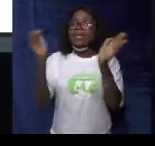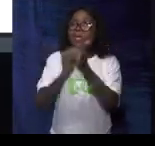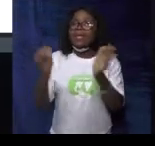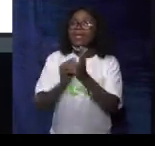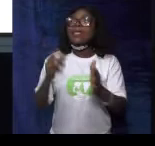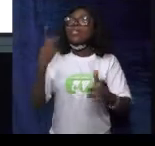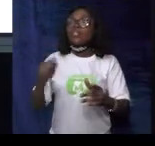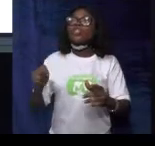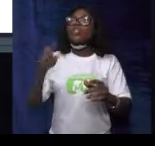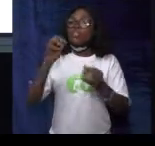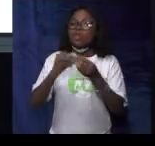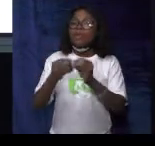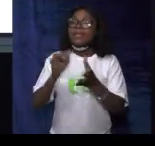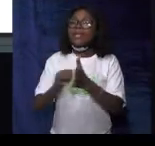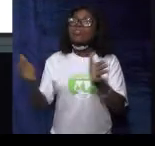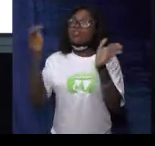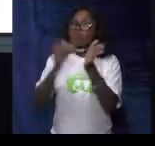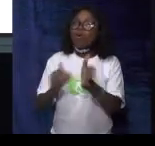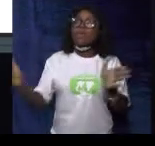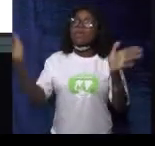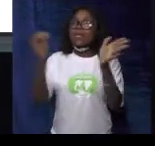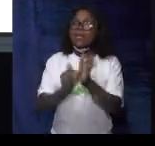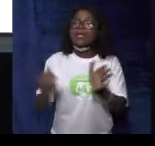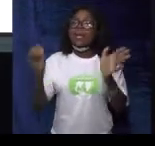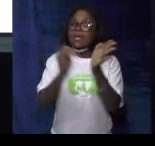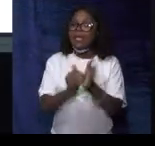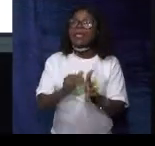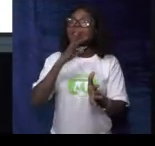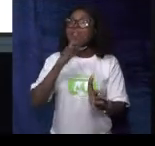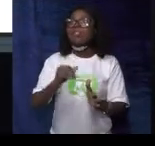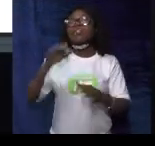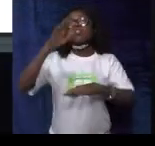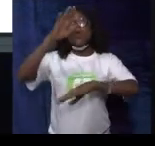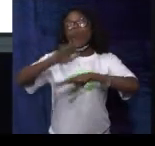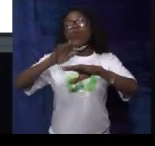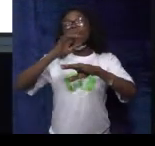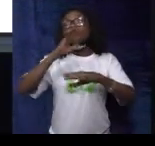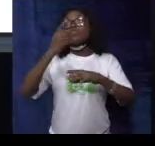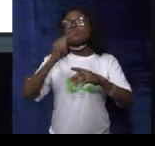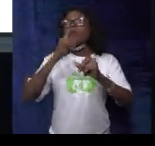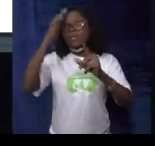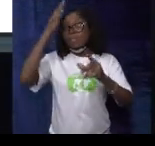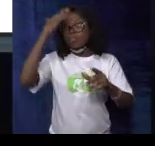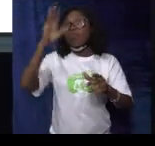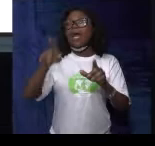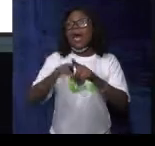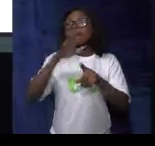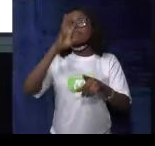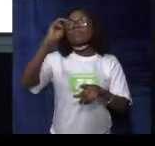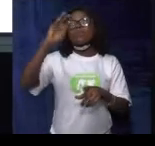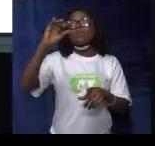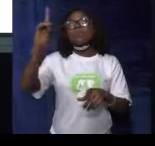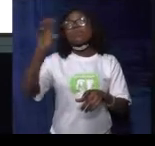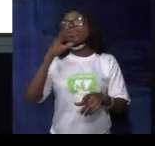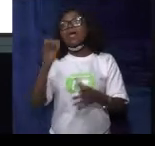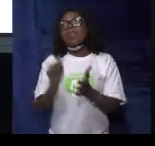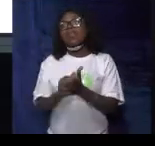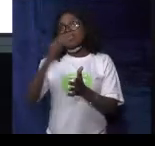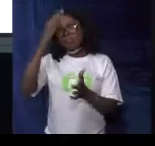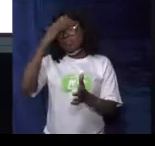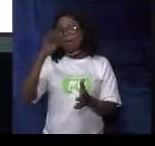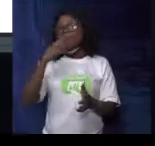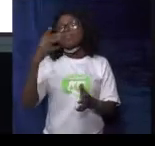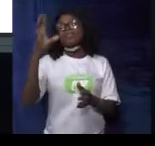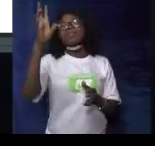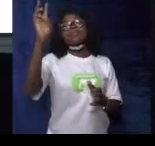data is occurring more than once. Only the mode is occurring 3 times. 3 is occurring 2 times. But 6 is occurring 3